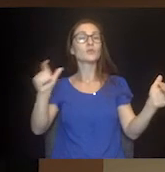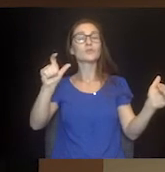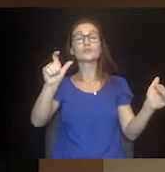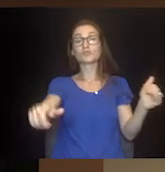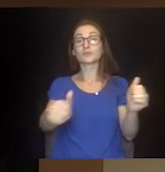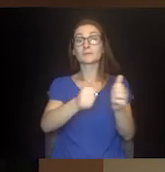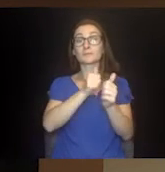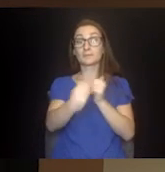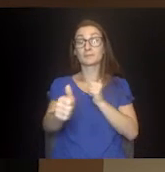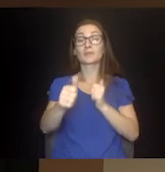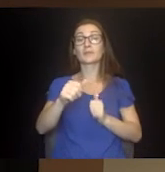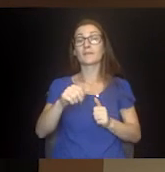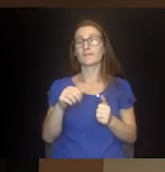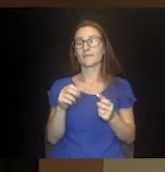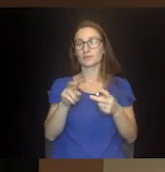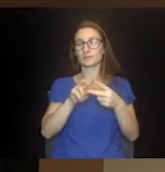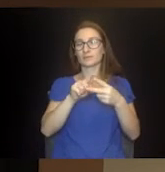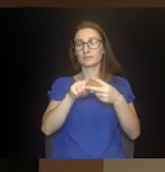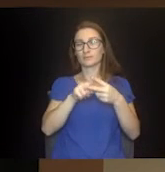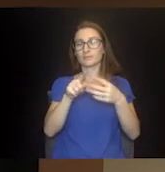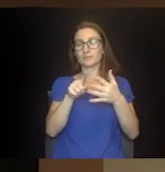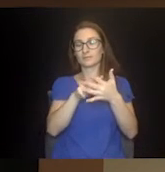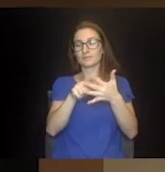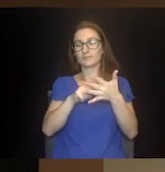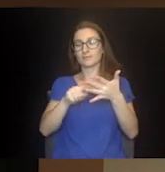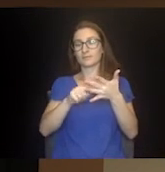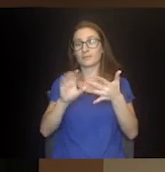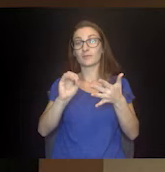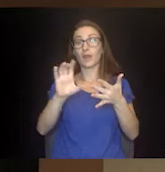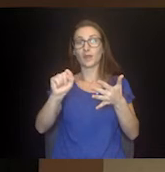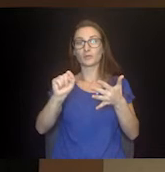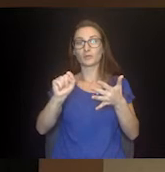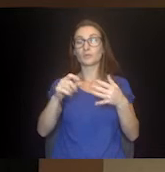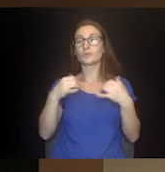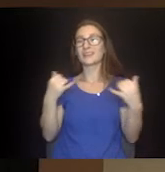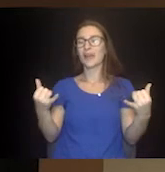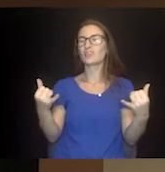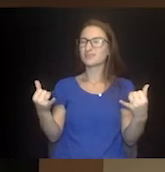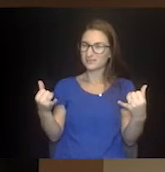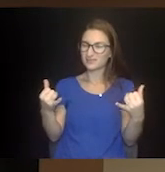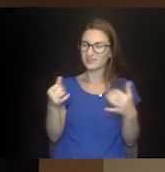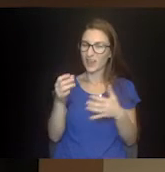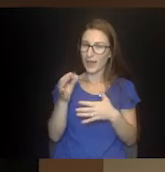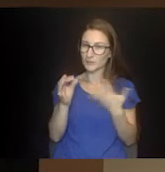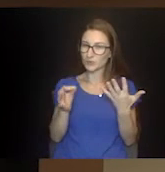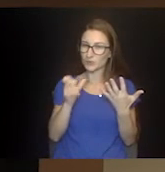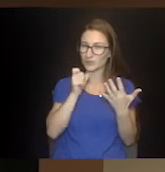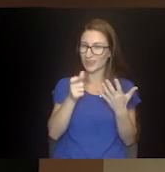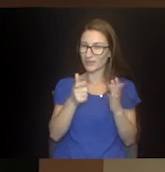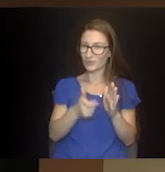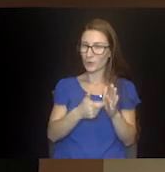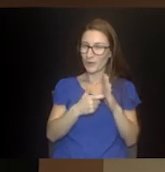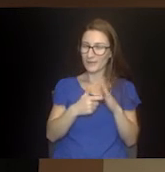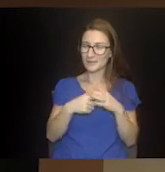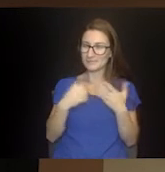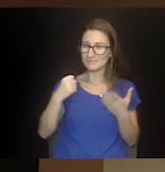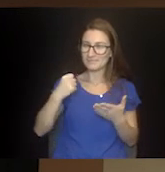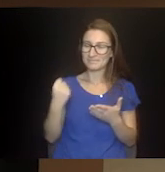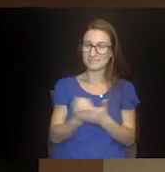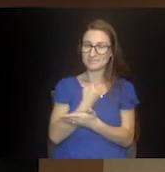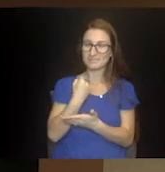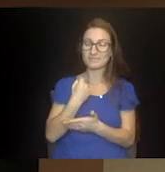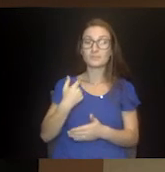it was supposed to happen on the first 2 weeks of October. Now, the only catch is that it's only optional. It's not